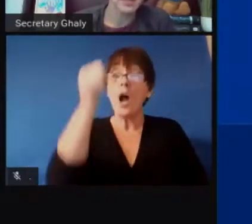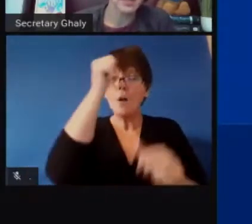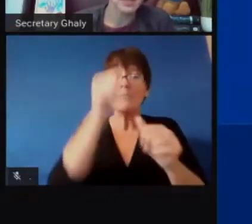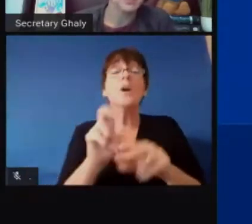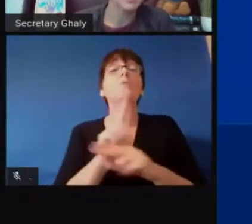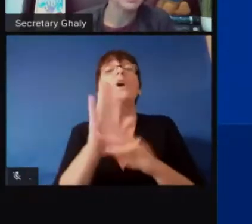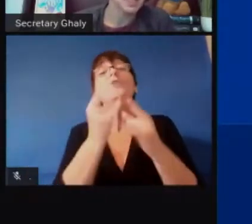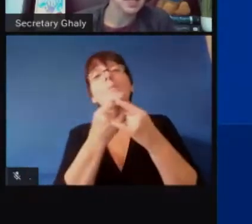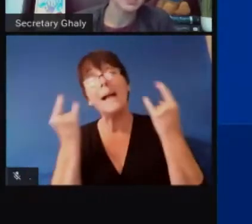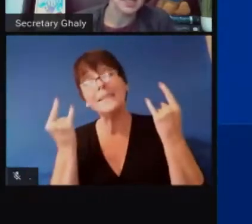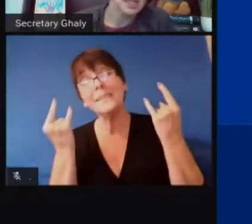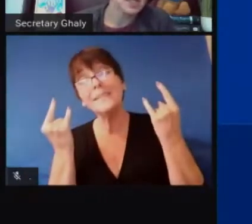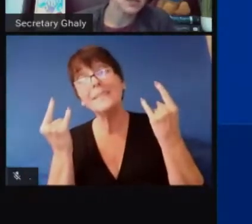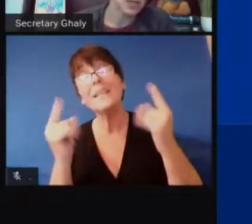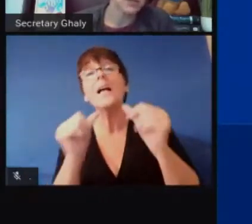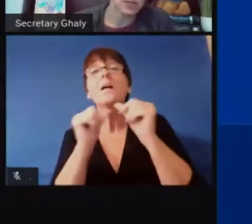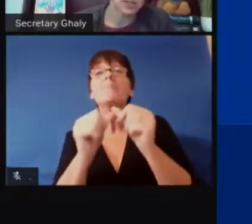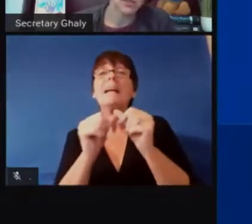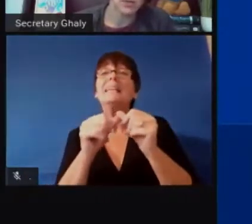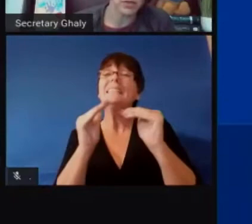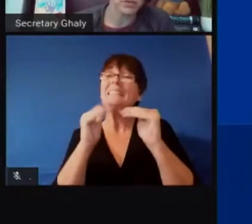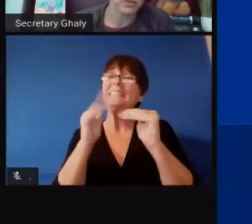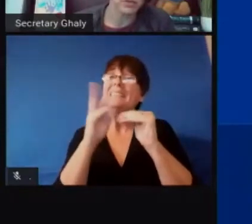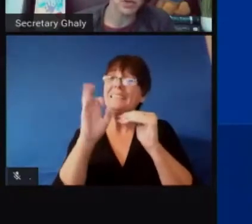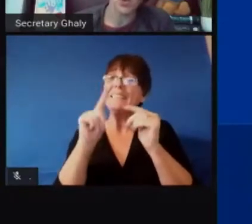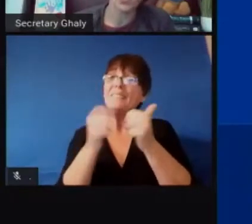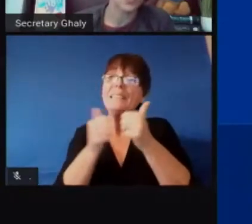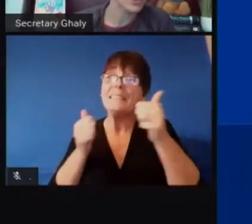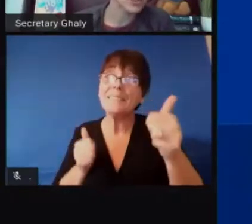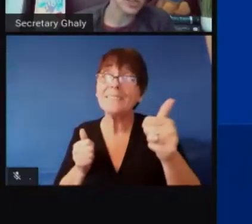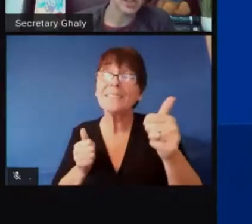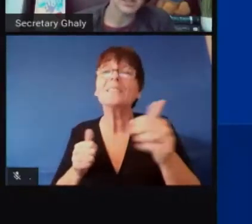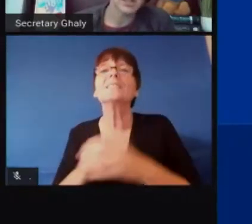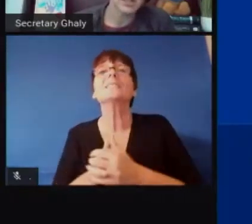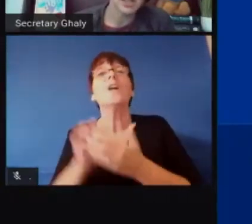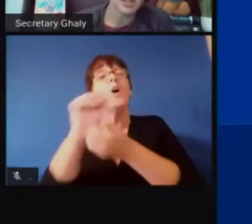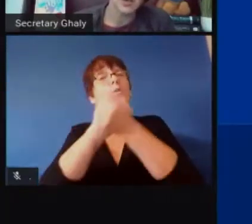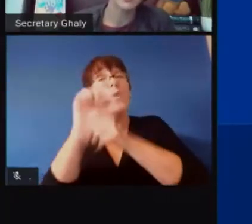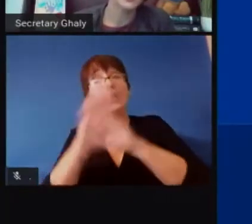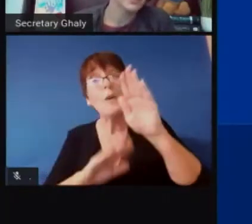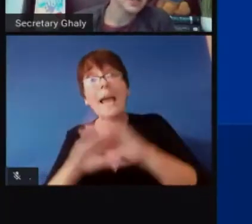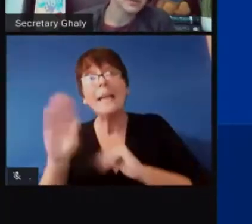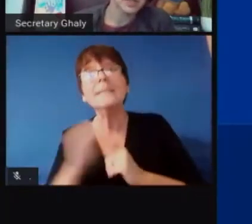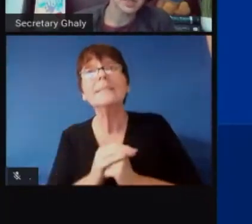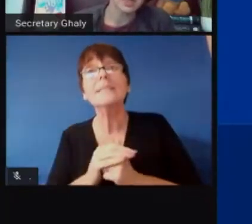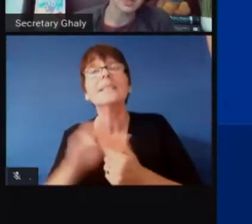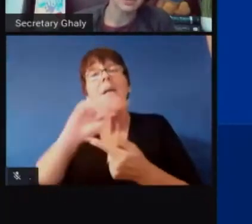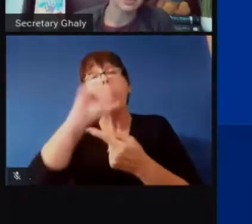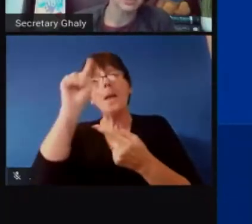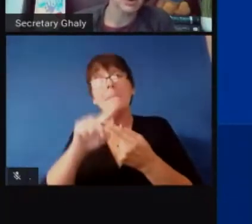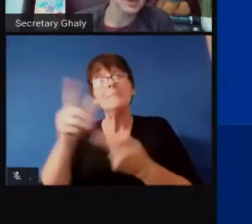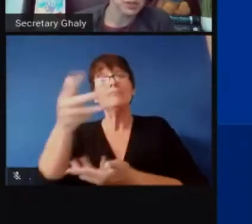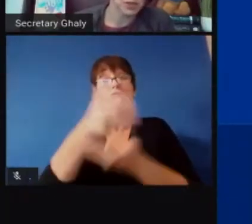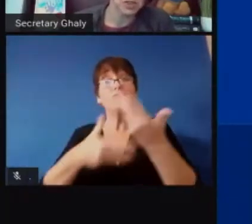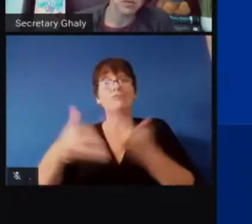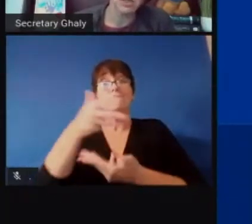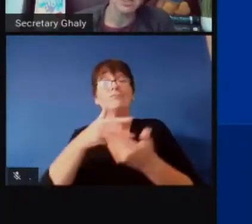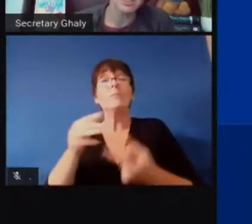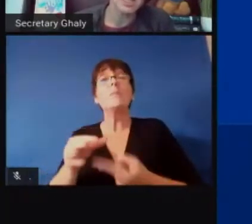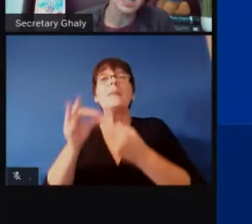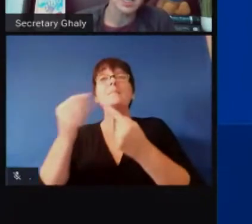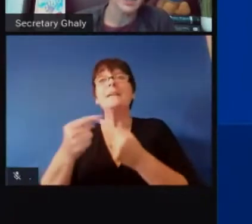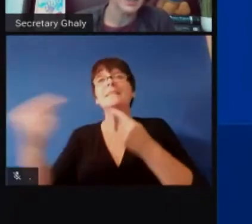our masks, maintain at least 6 feet of distance from others, wash your hands, minimize mixing, especially across